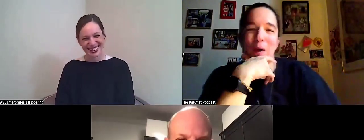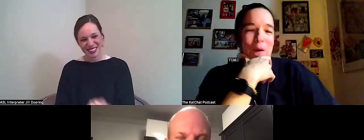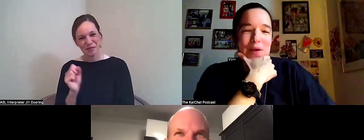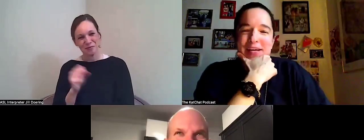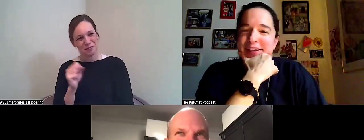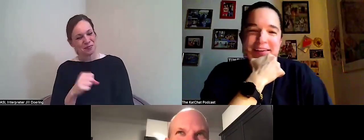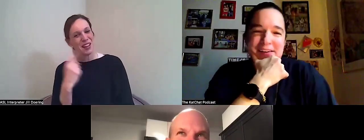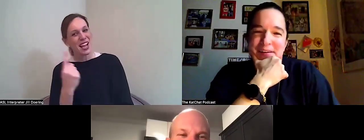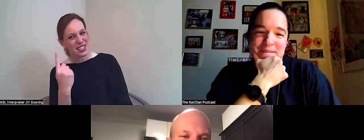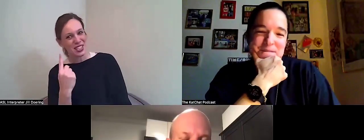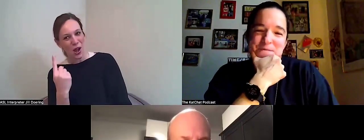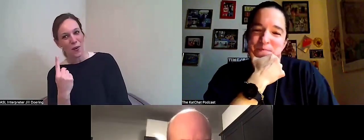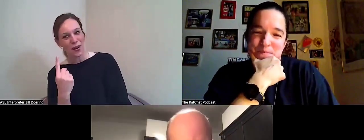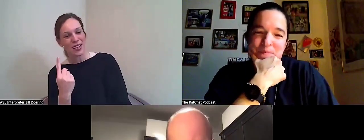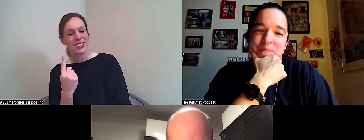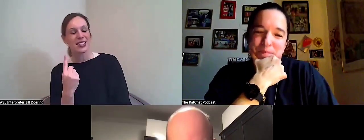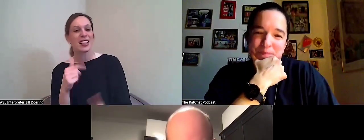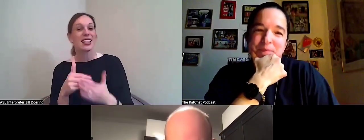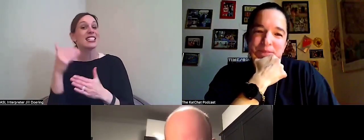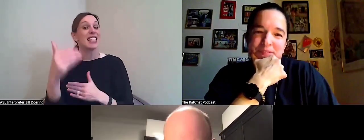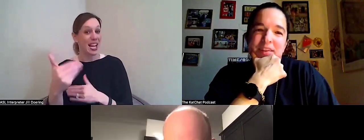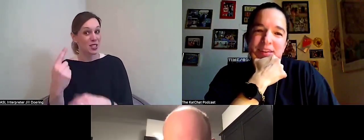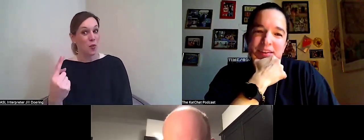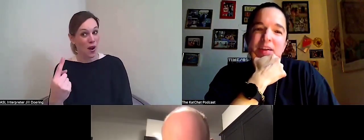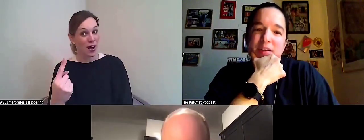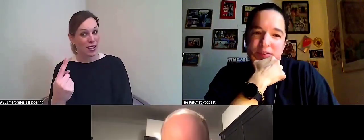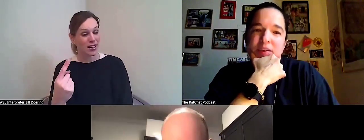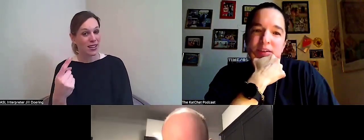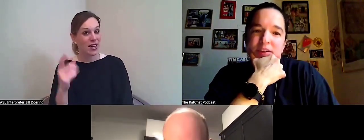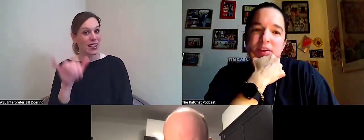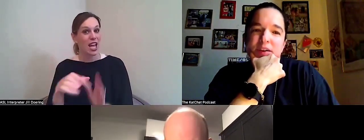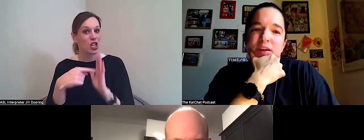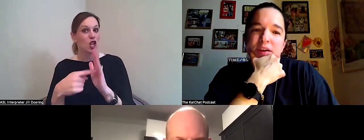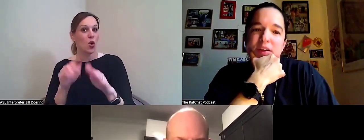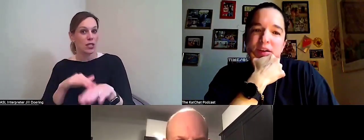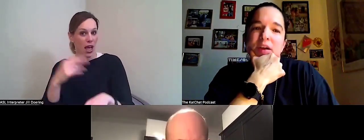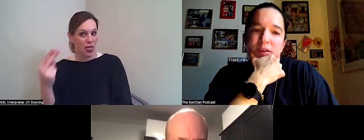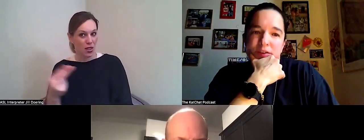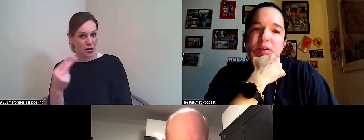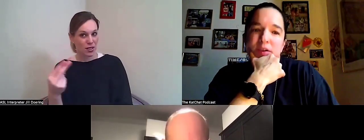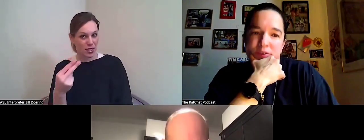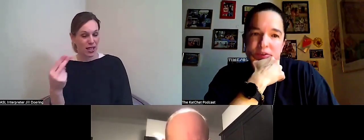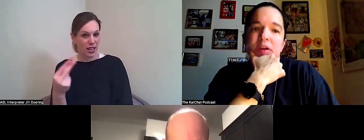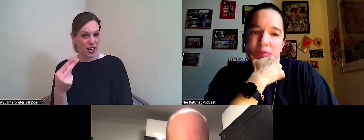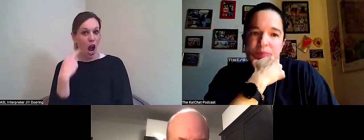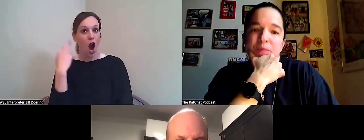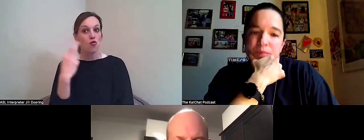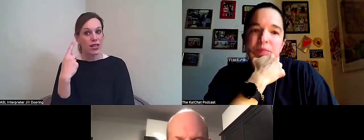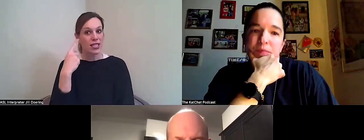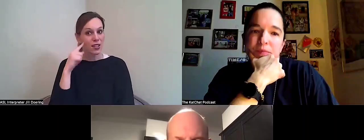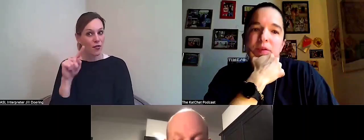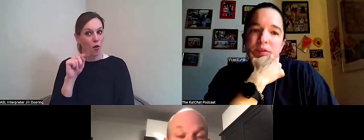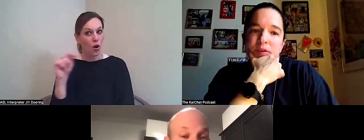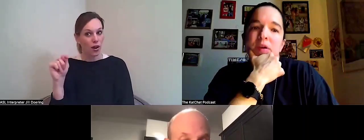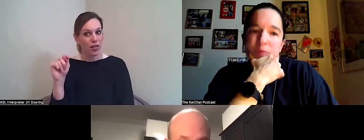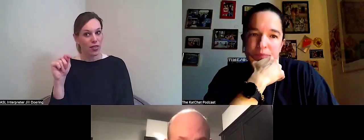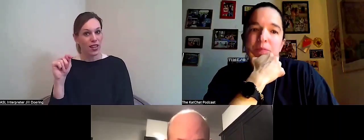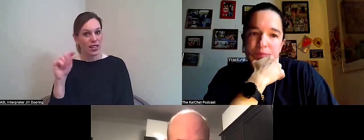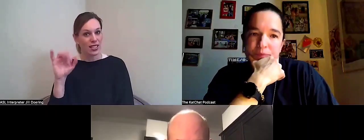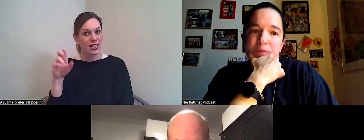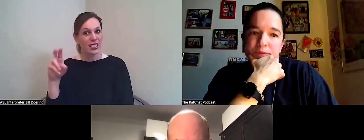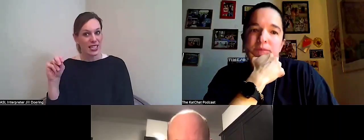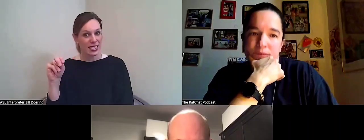It's always Uh, yeah, this next one that plays on Thursday, A Reason for the Season.